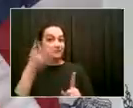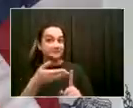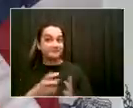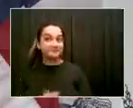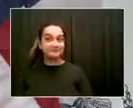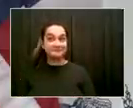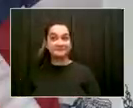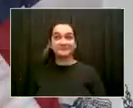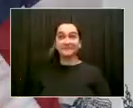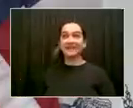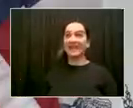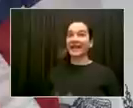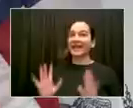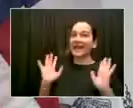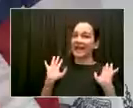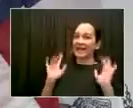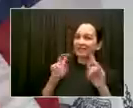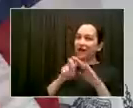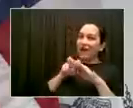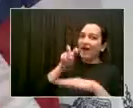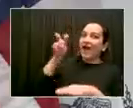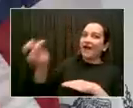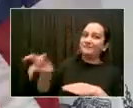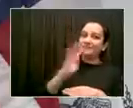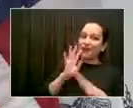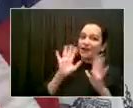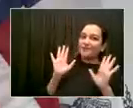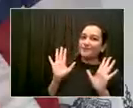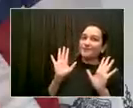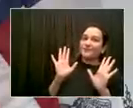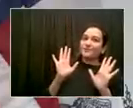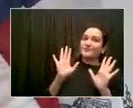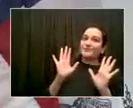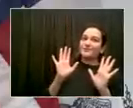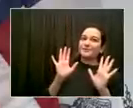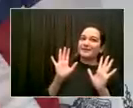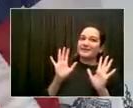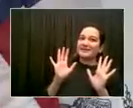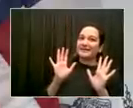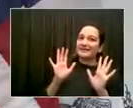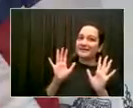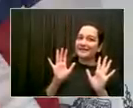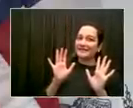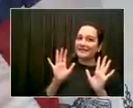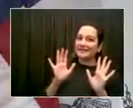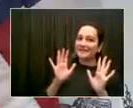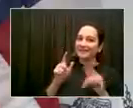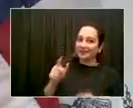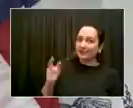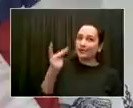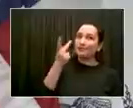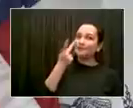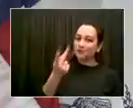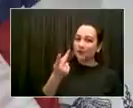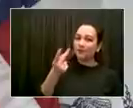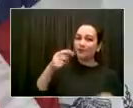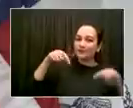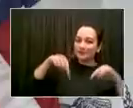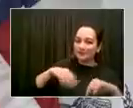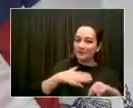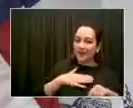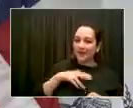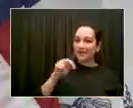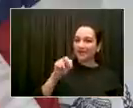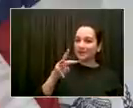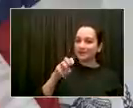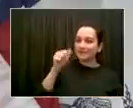about, I'm deep in fighting back this crisis, working with our healthcare team, working with the people of the city to bring the city